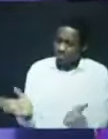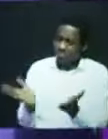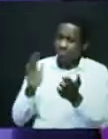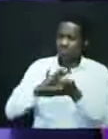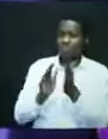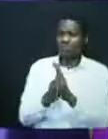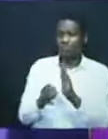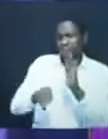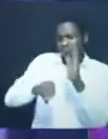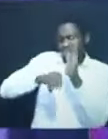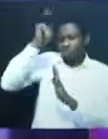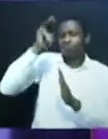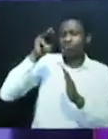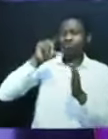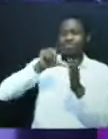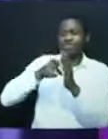them